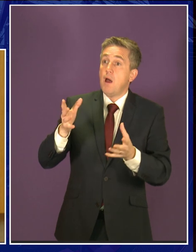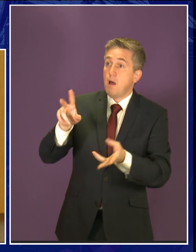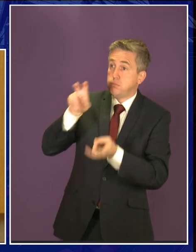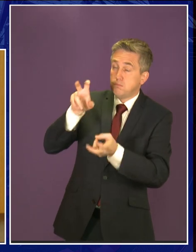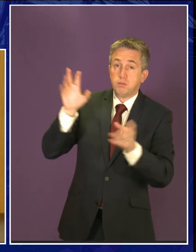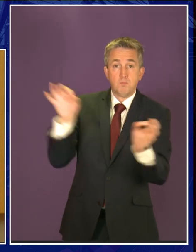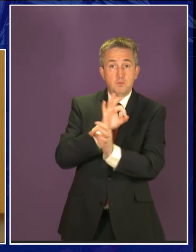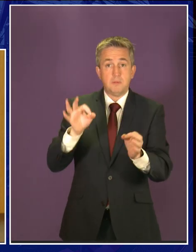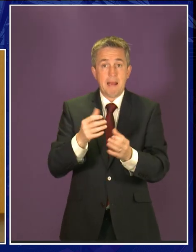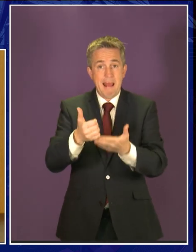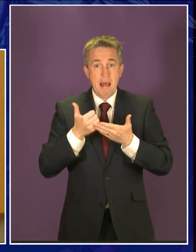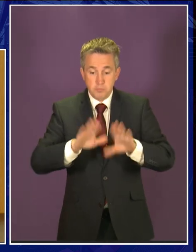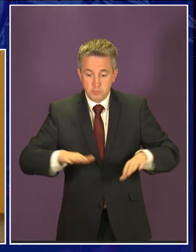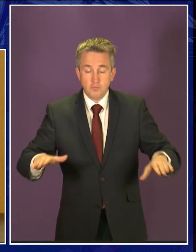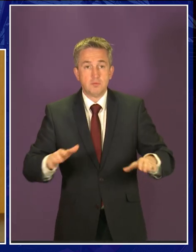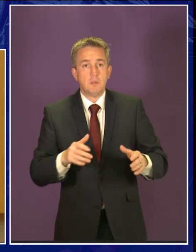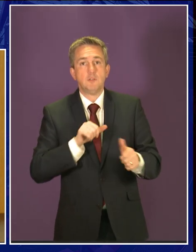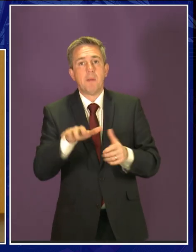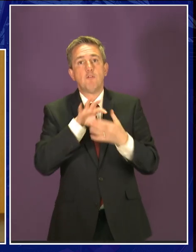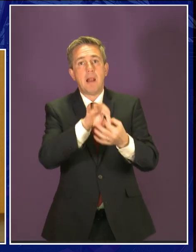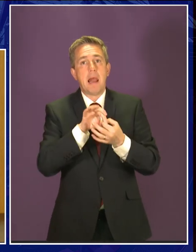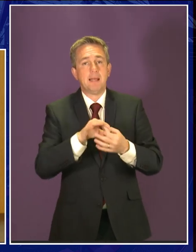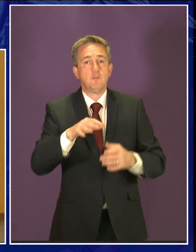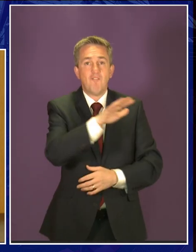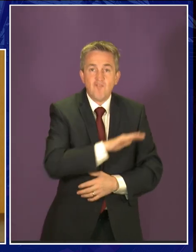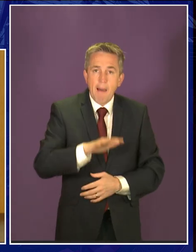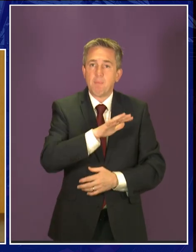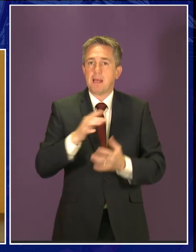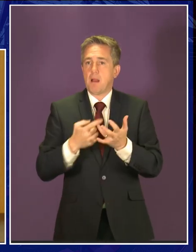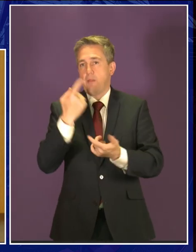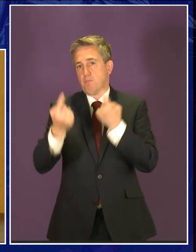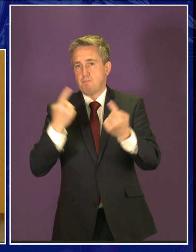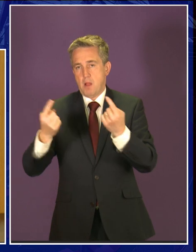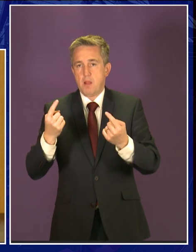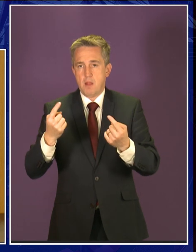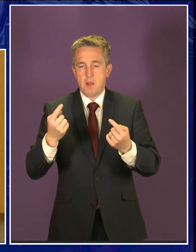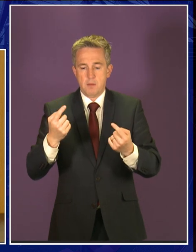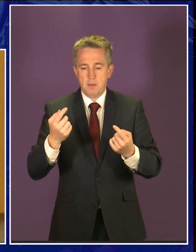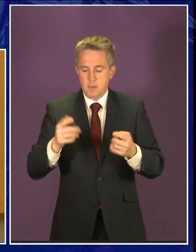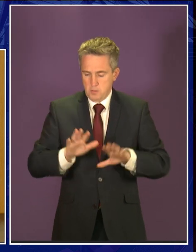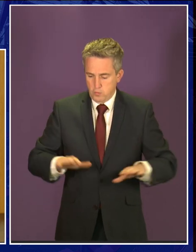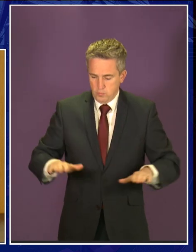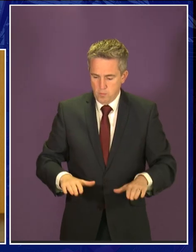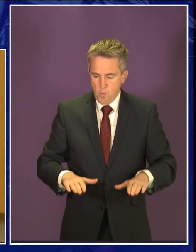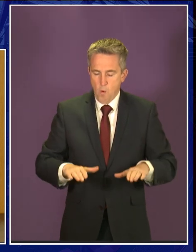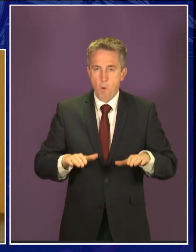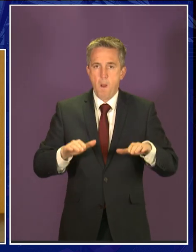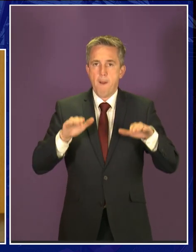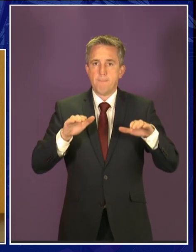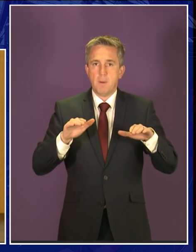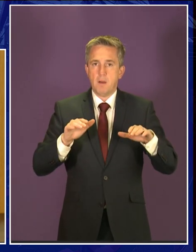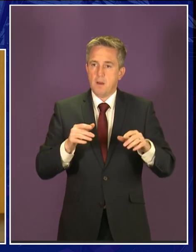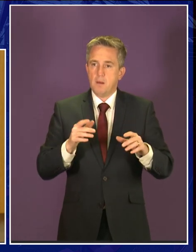with family members and caregivers. Moving beyond infancy to childhood and the experience of music making